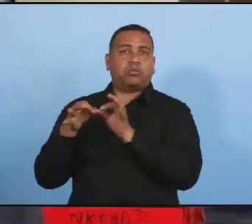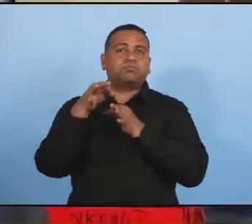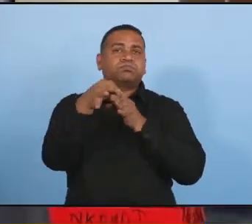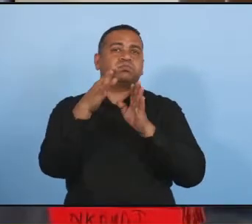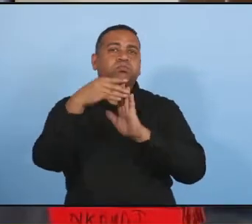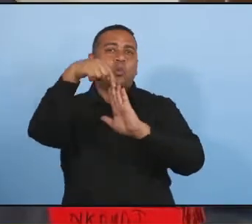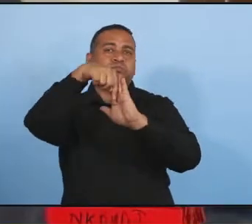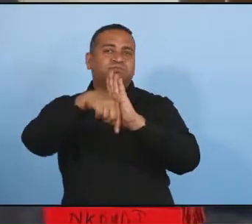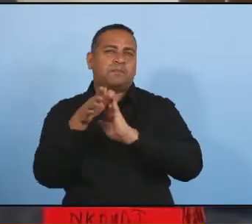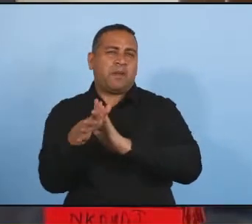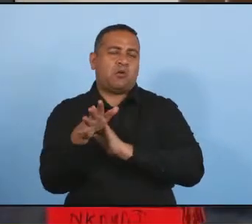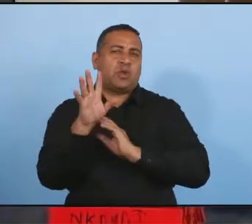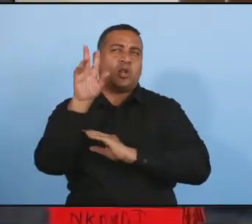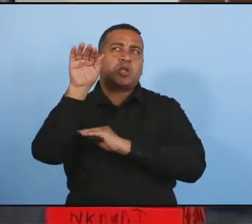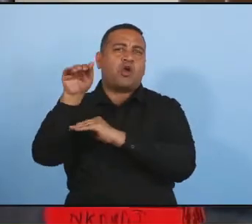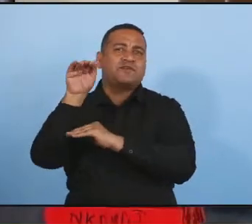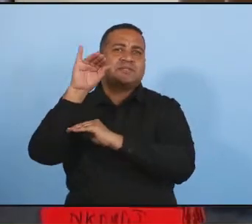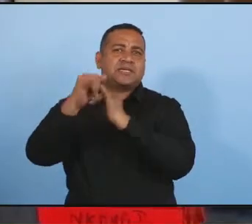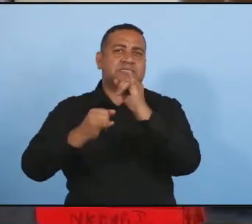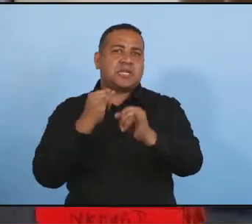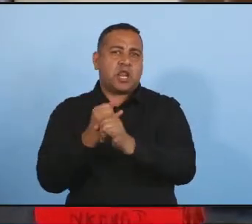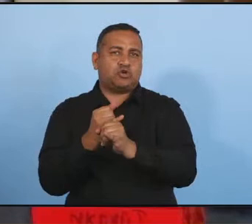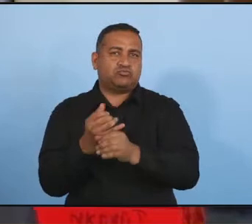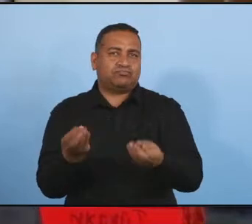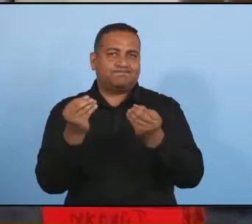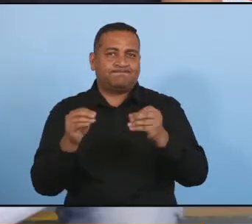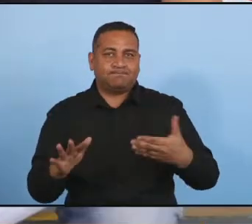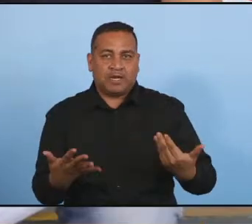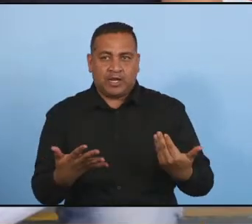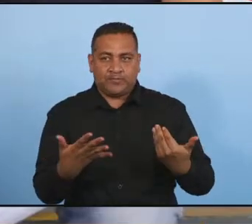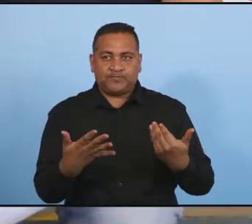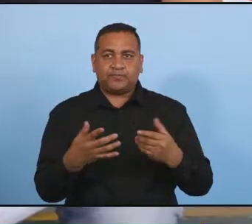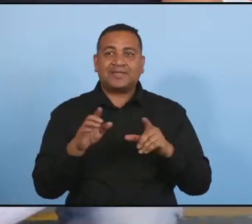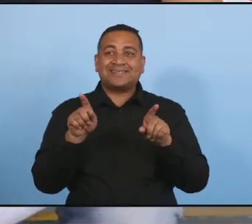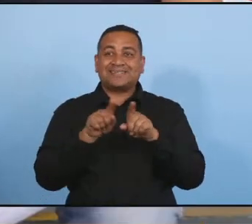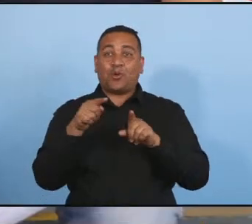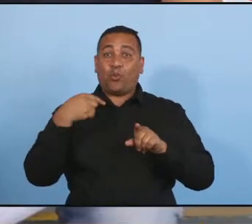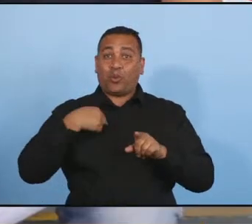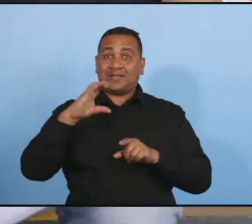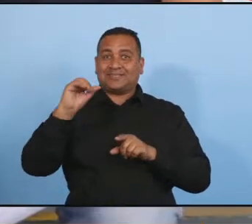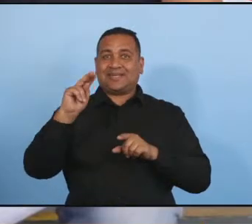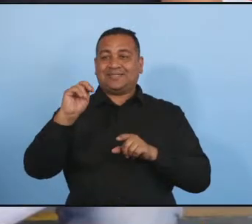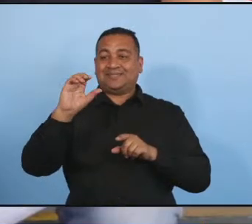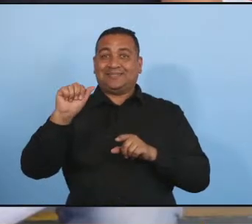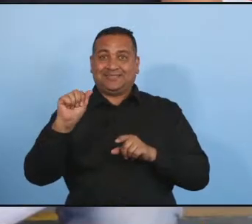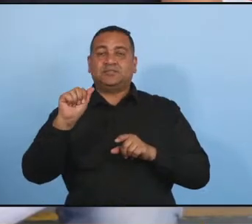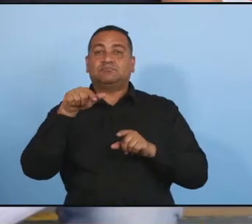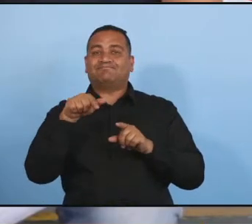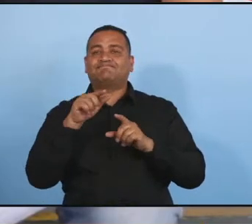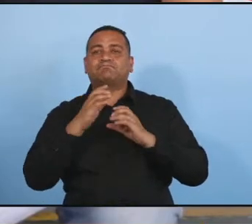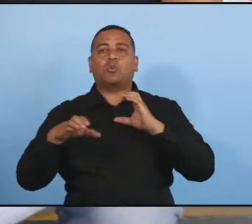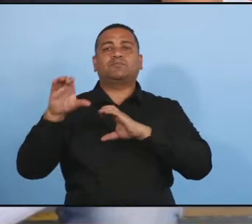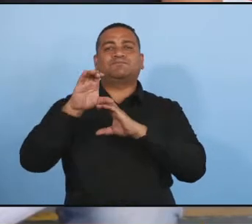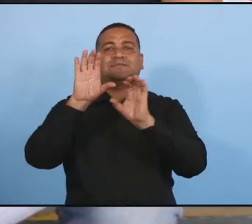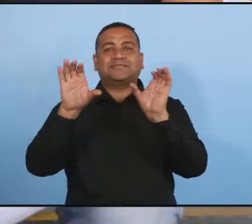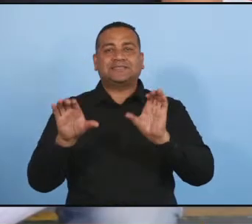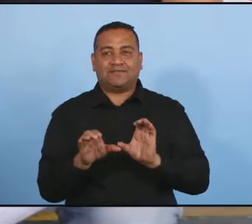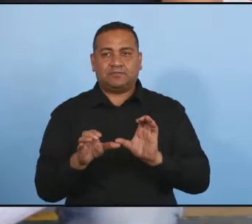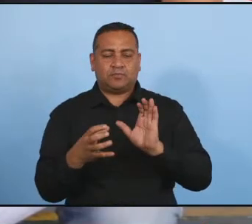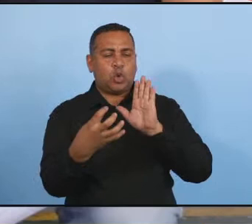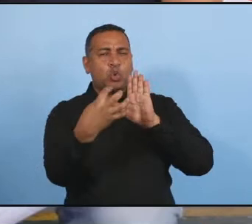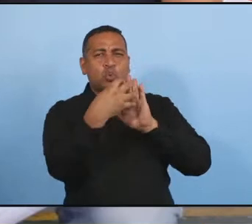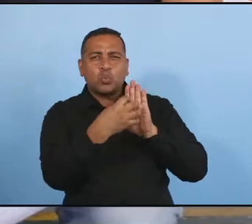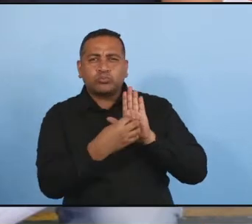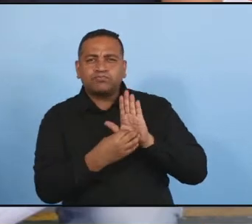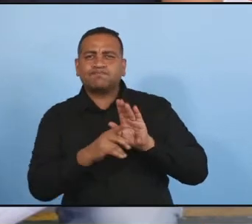he is our expert on CNC, which is computer numeric coding. So the